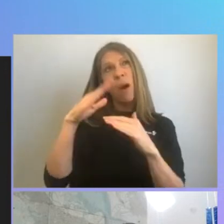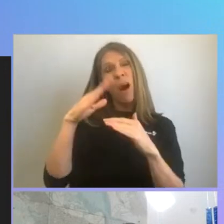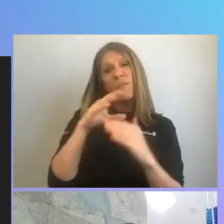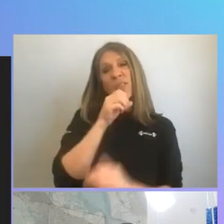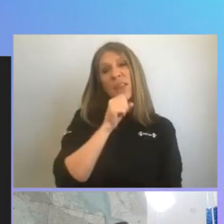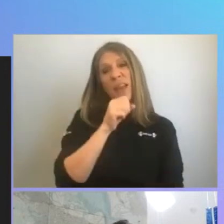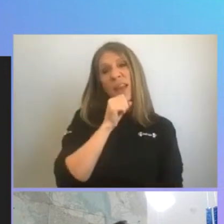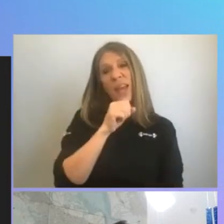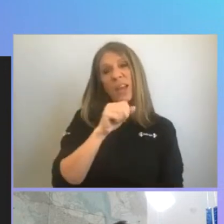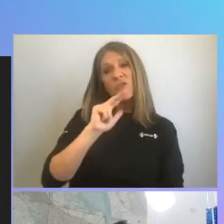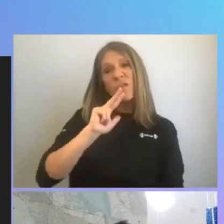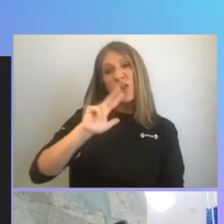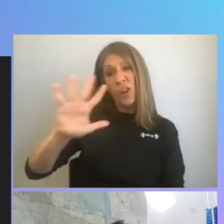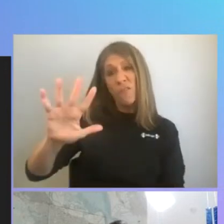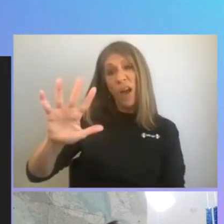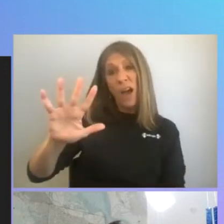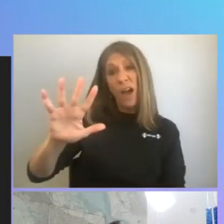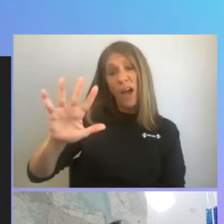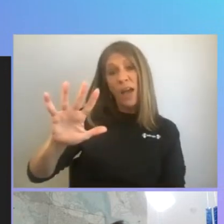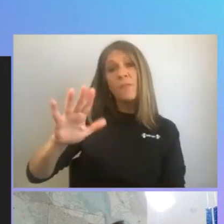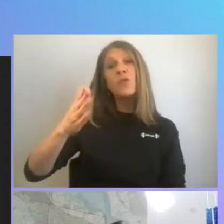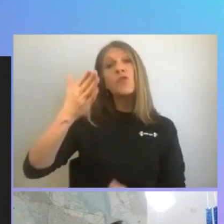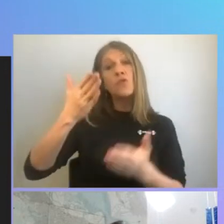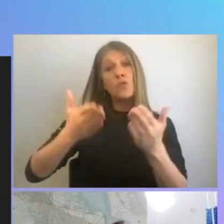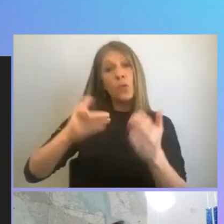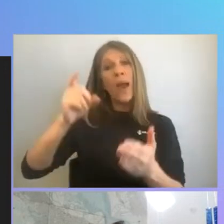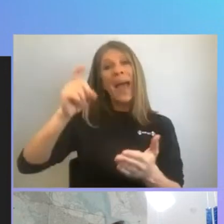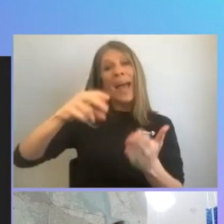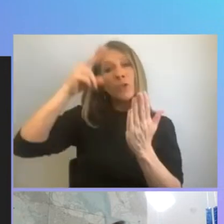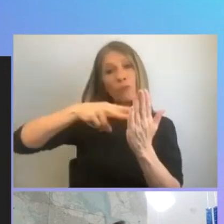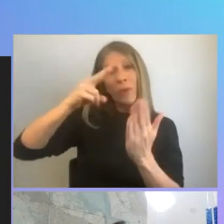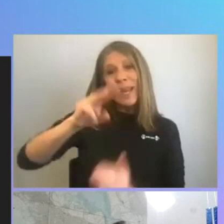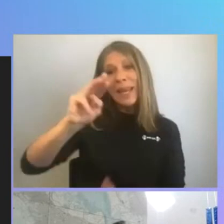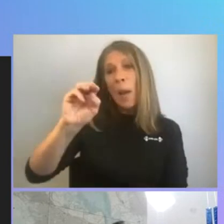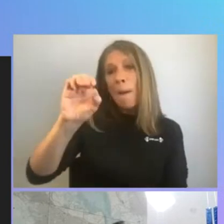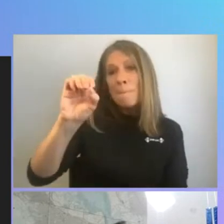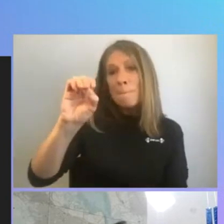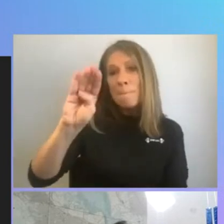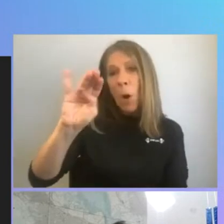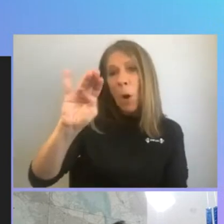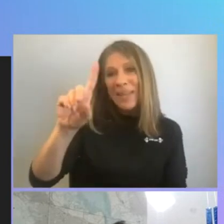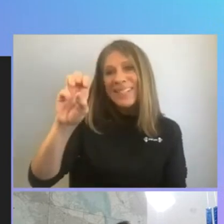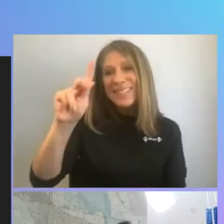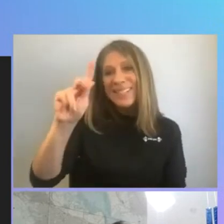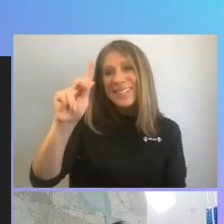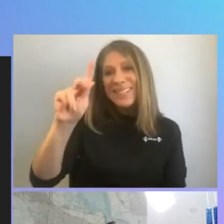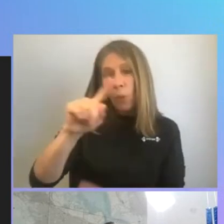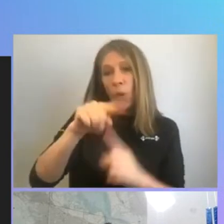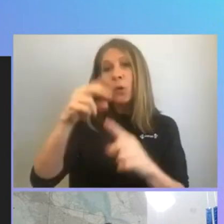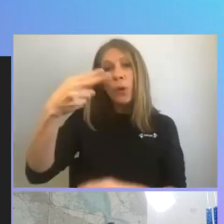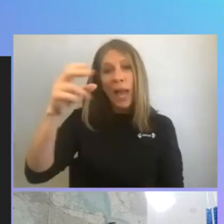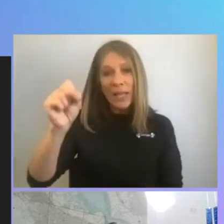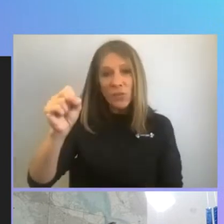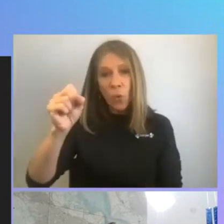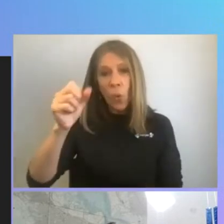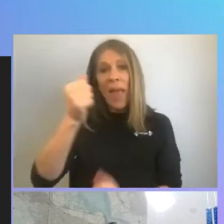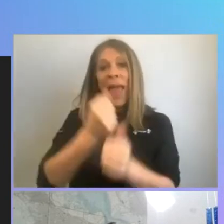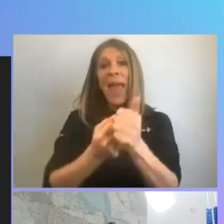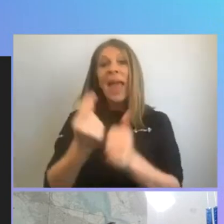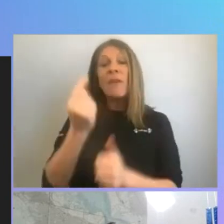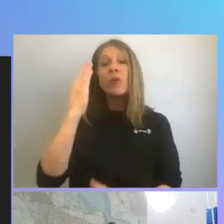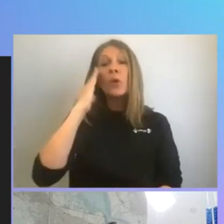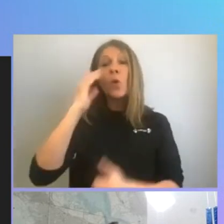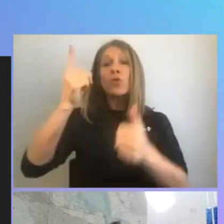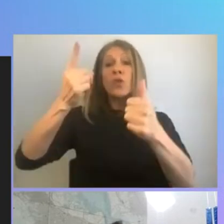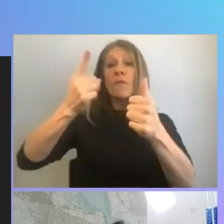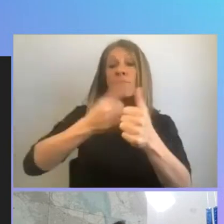say, 35, you probably had to read Moby Dick when you were in high school. And everybody knows the first paragraph